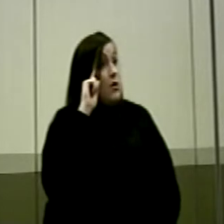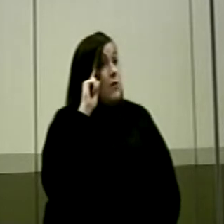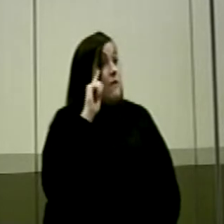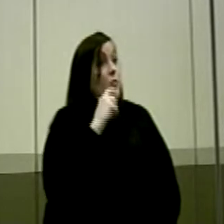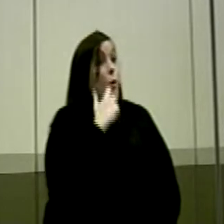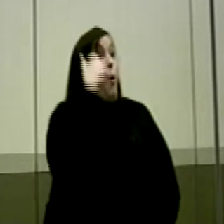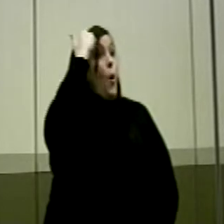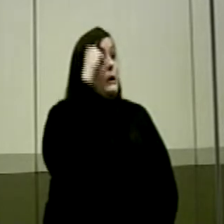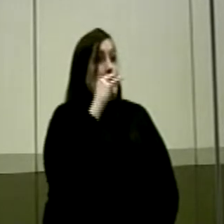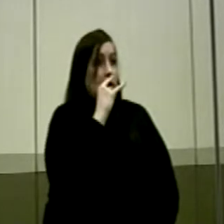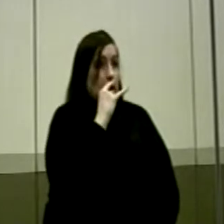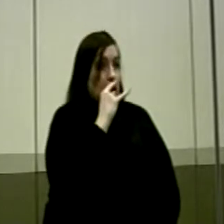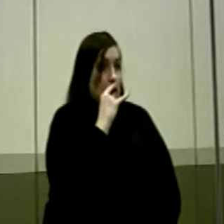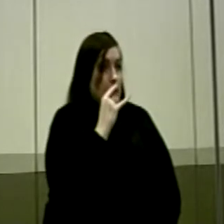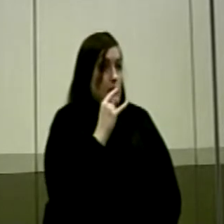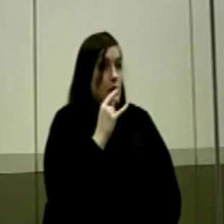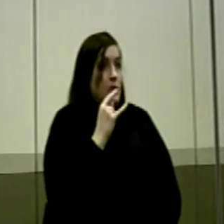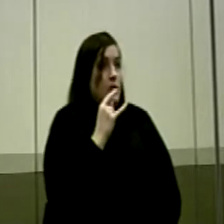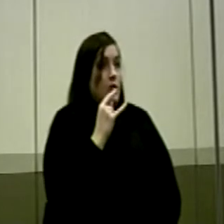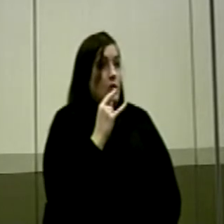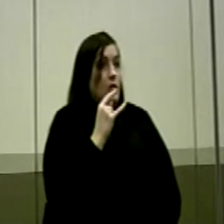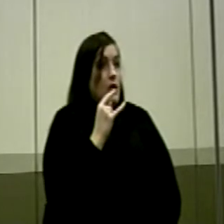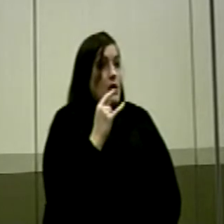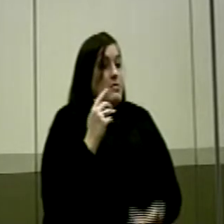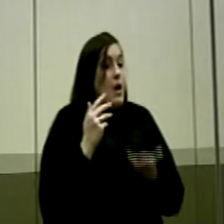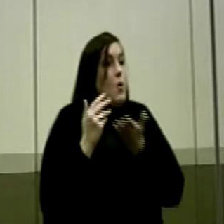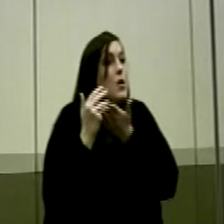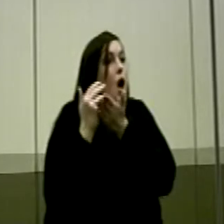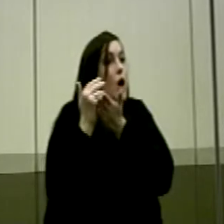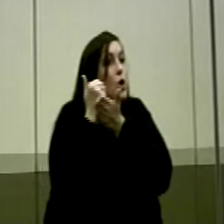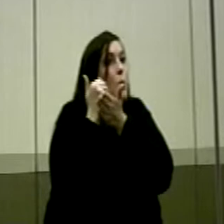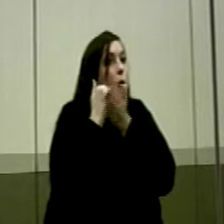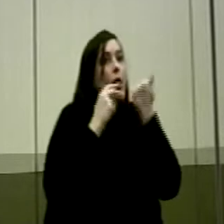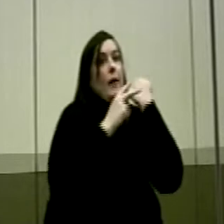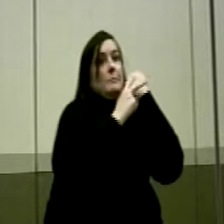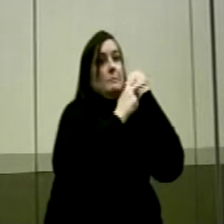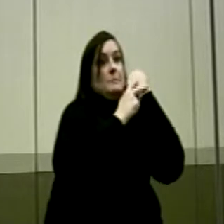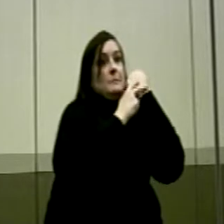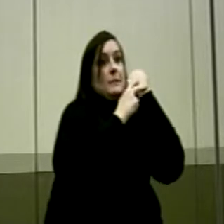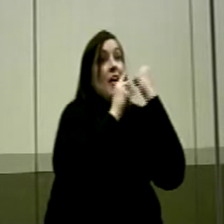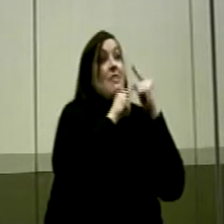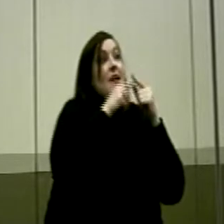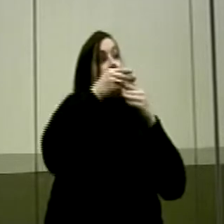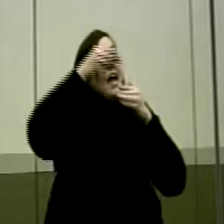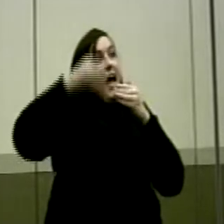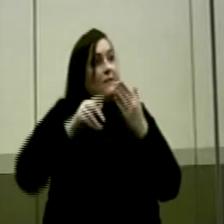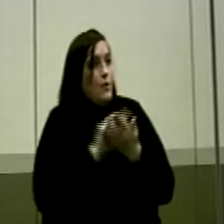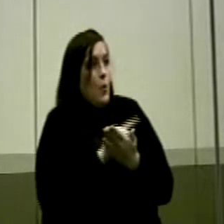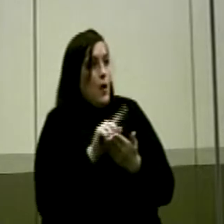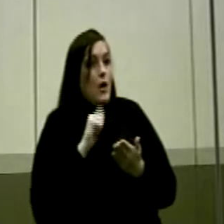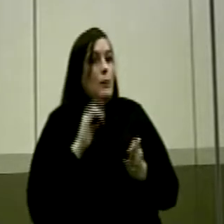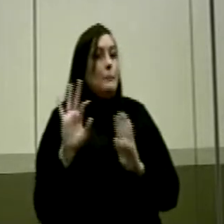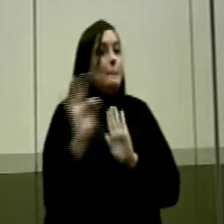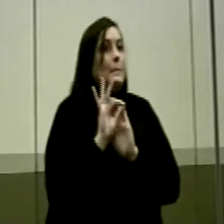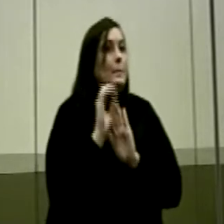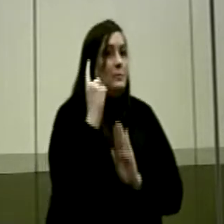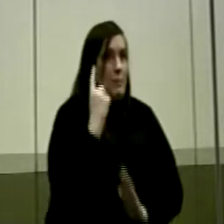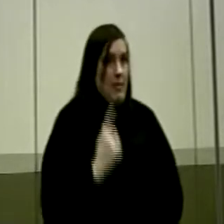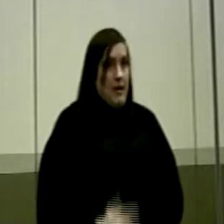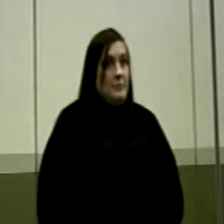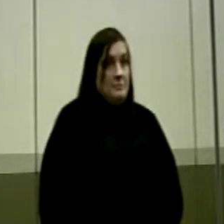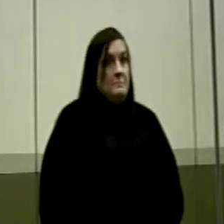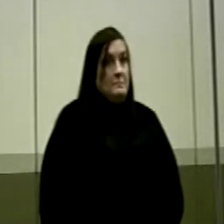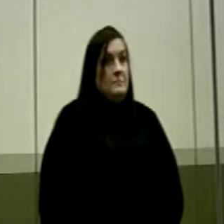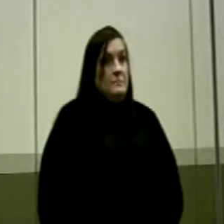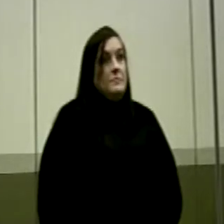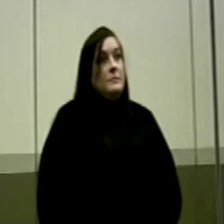kids that you would do it, you know, they would accumulate a certain amount of money, and then at the end of the week, they would be able to do Right.